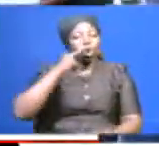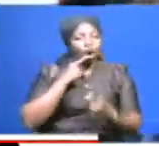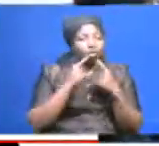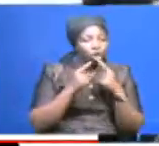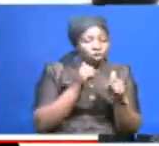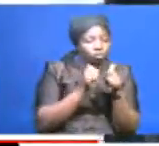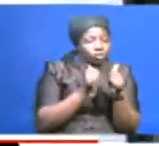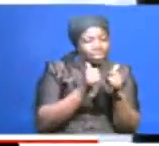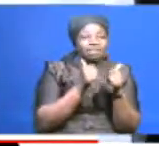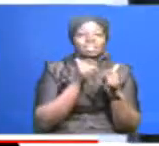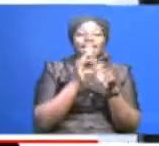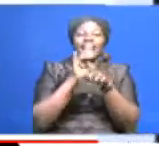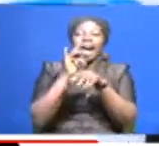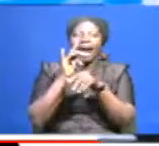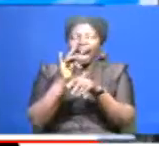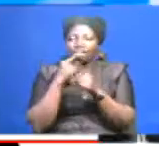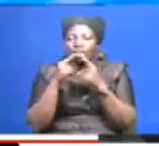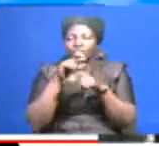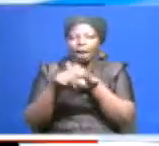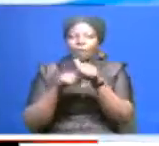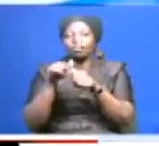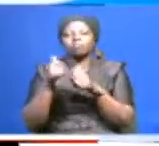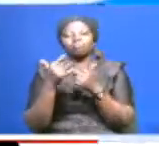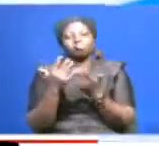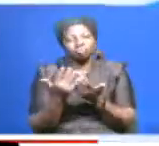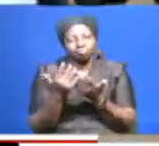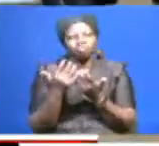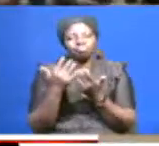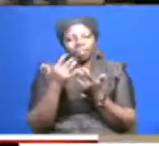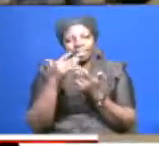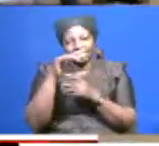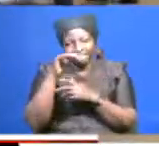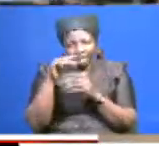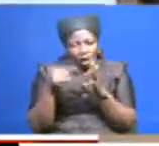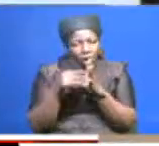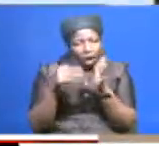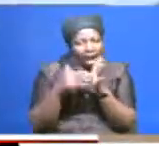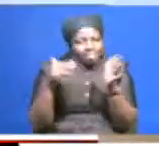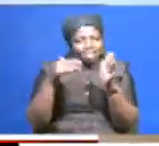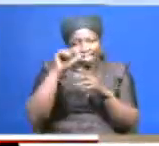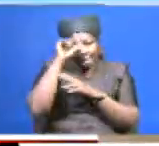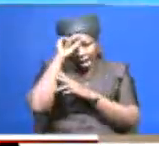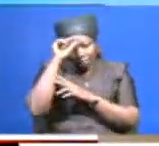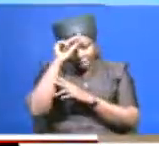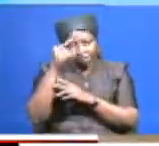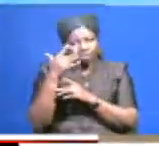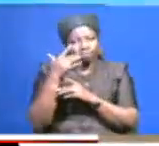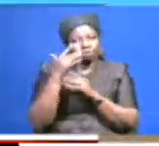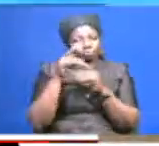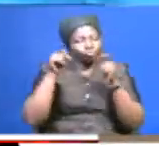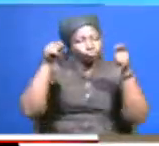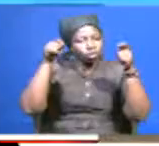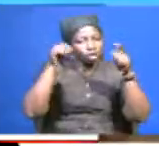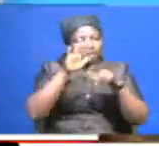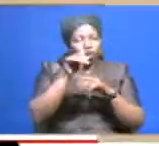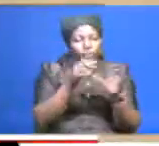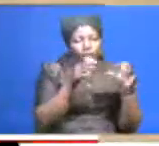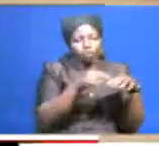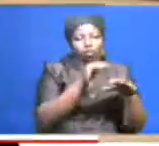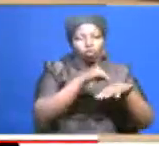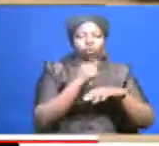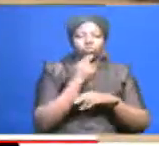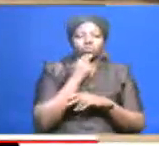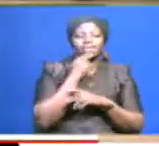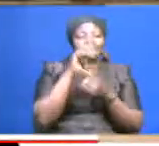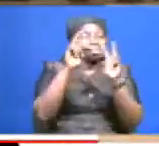majorly touched on revived anti-government protest by the opposition slated for Tuesday. With the theme being Kenyan workers